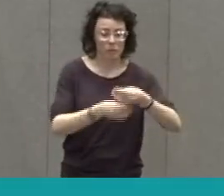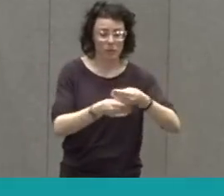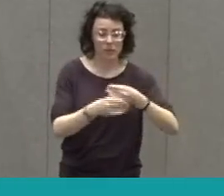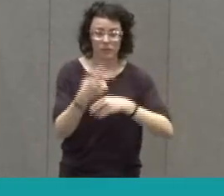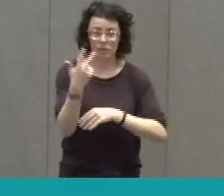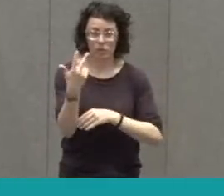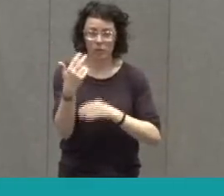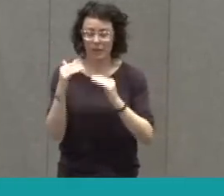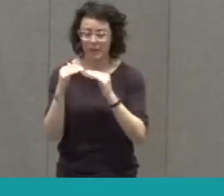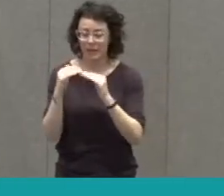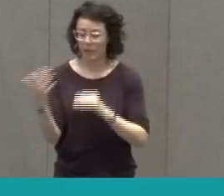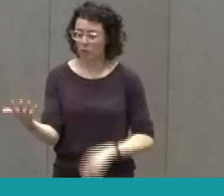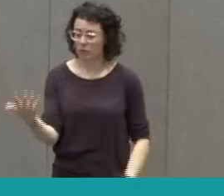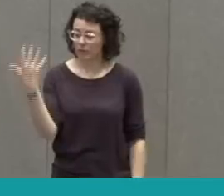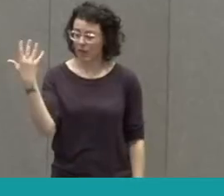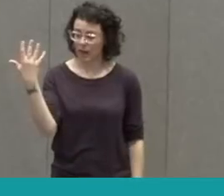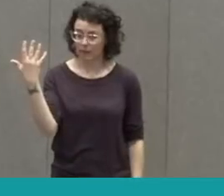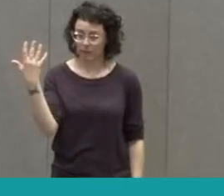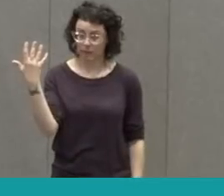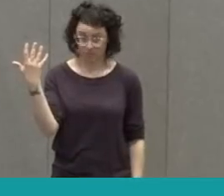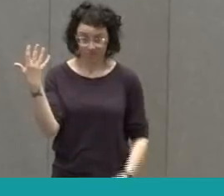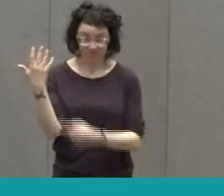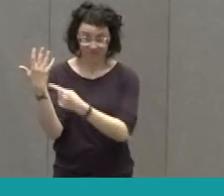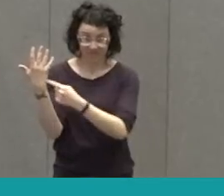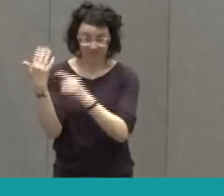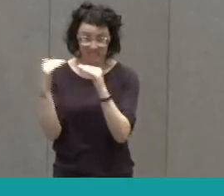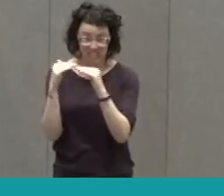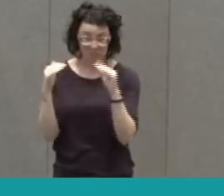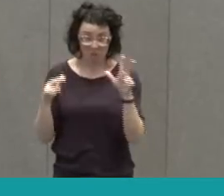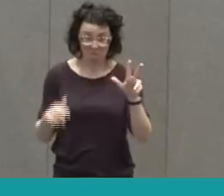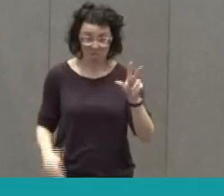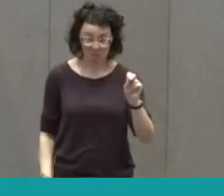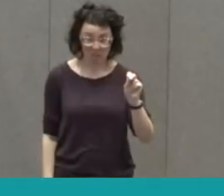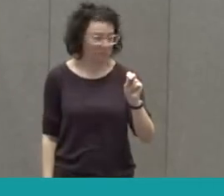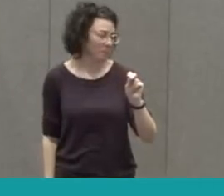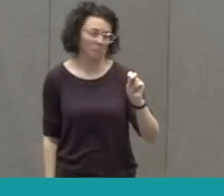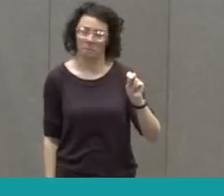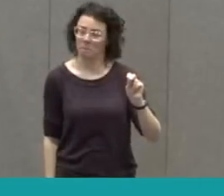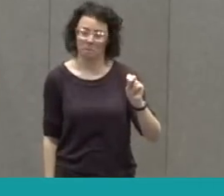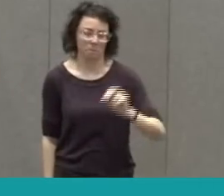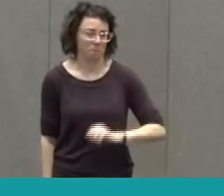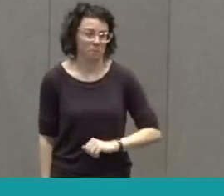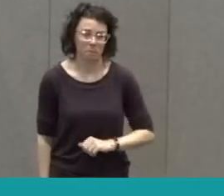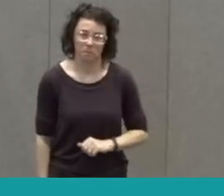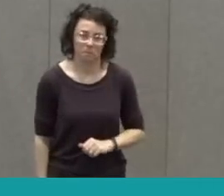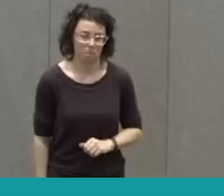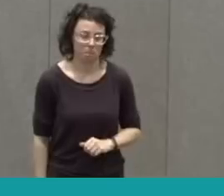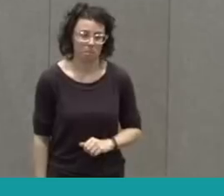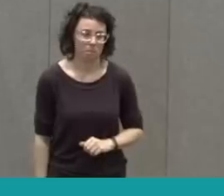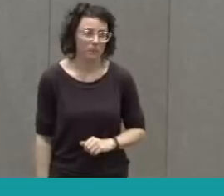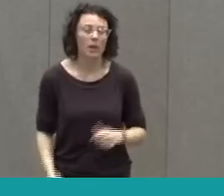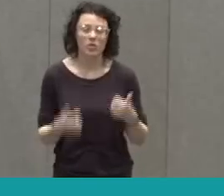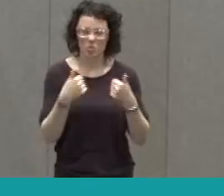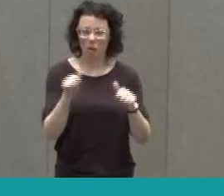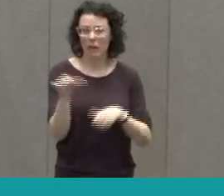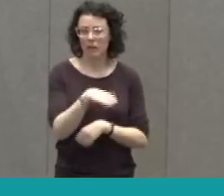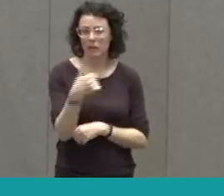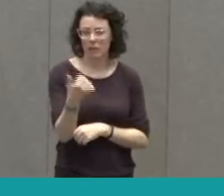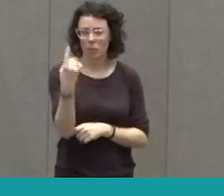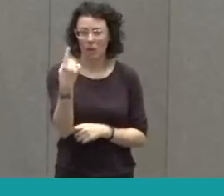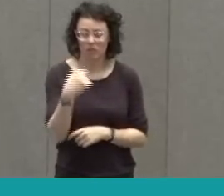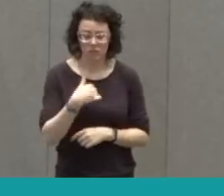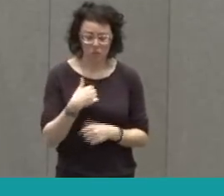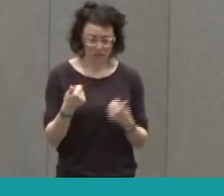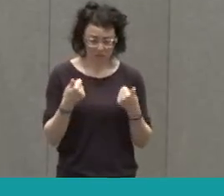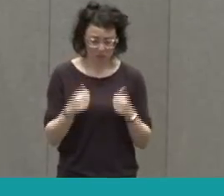me to my 30 wheels? No, let's try another one. So can I try like 1 and 2 or 2 and